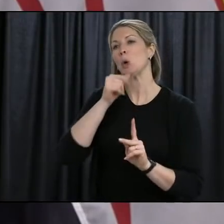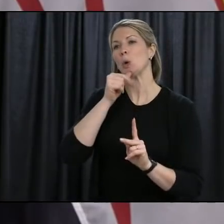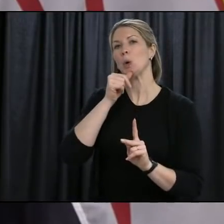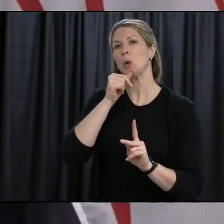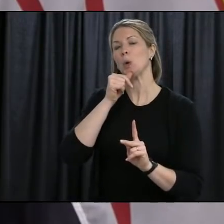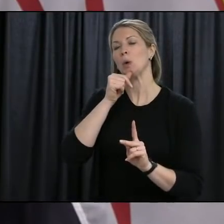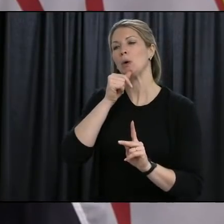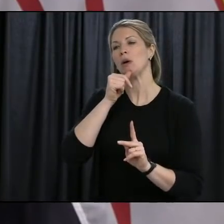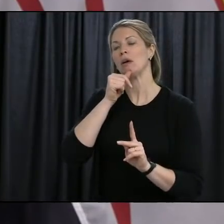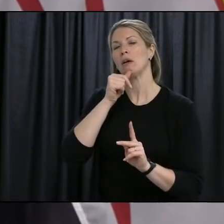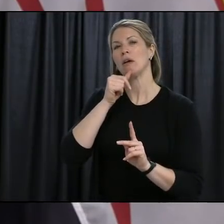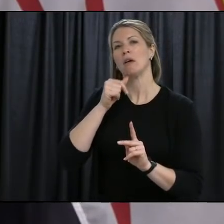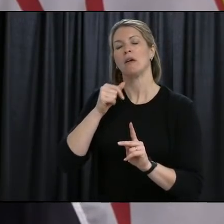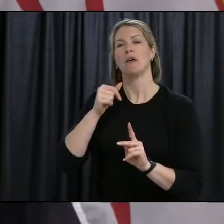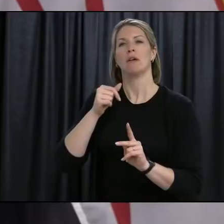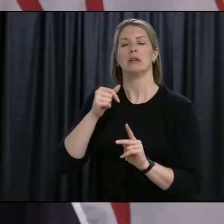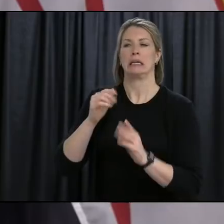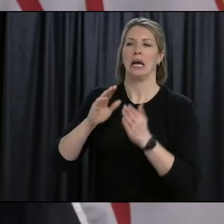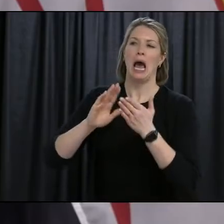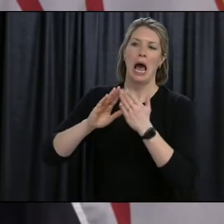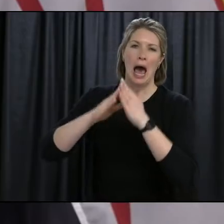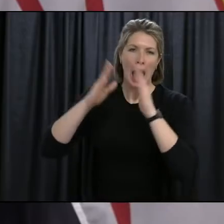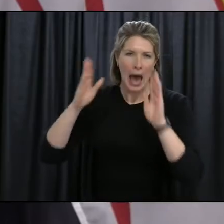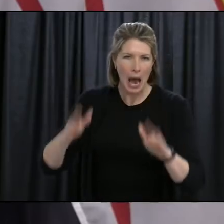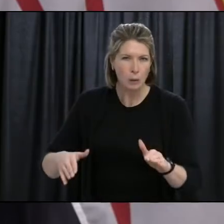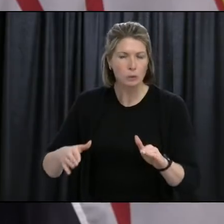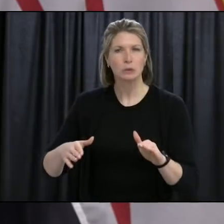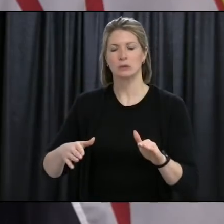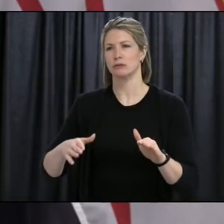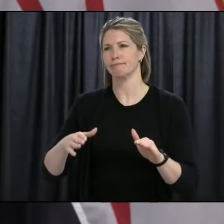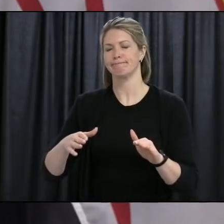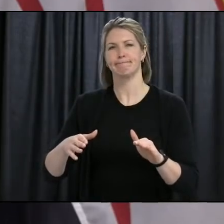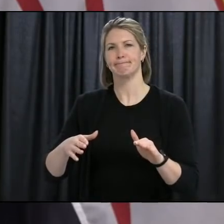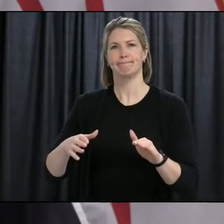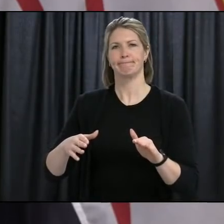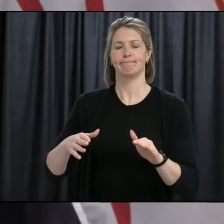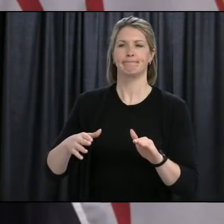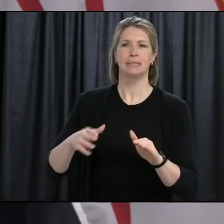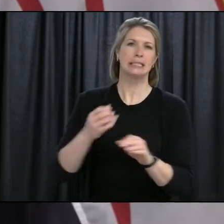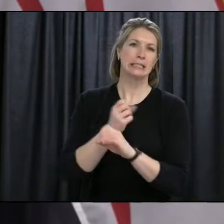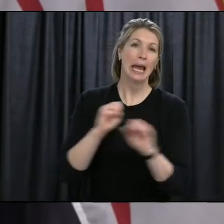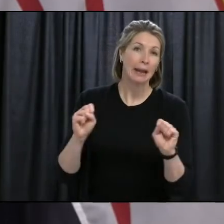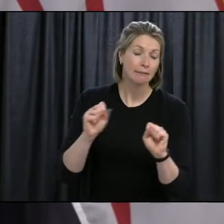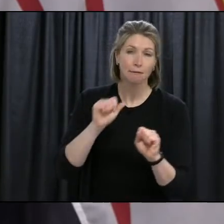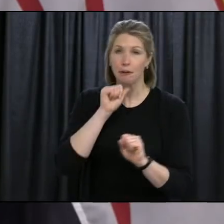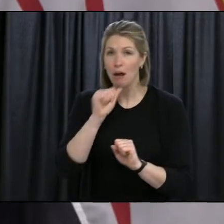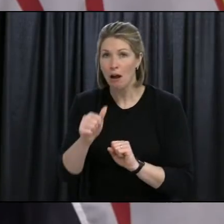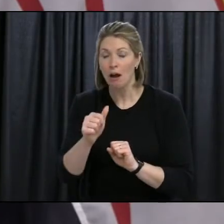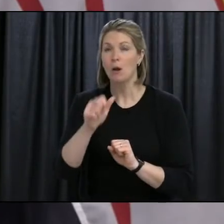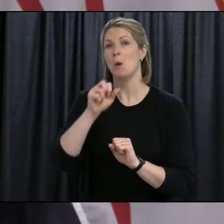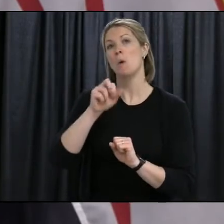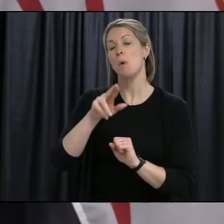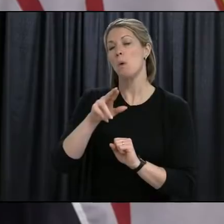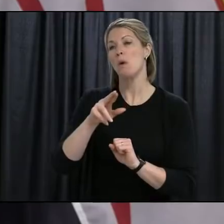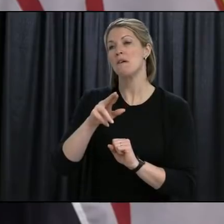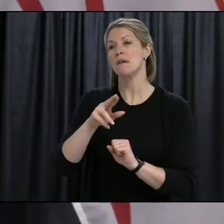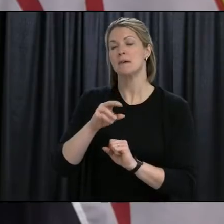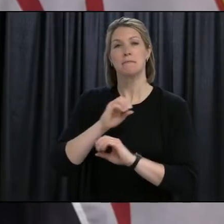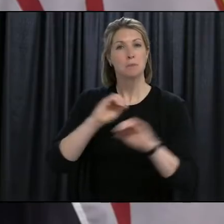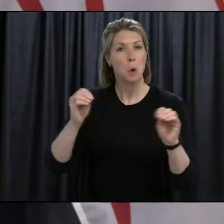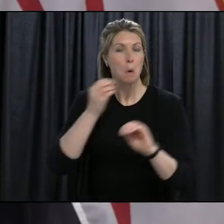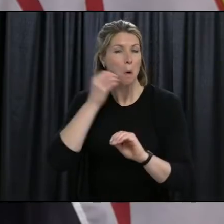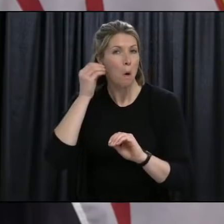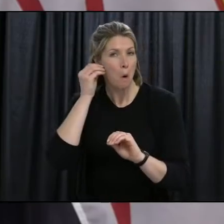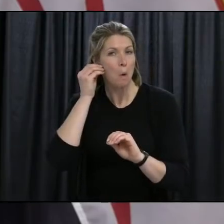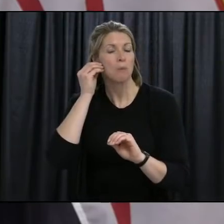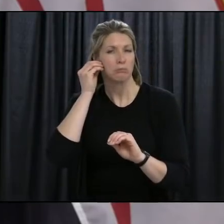marginalized communities where COVID-19 infection may have disproportionate effects. So certainly